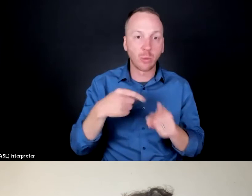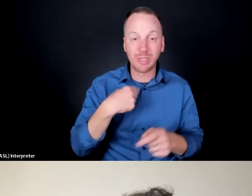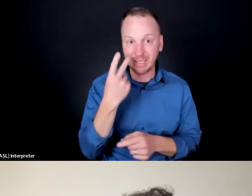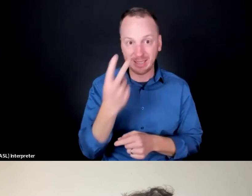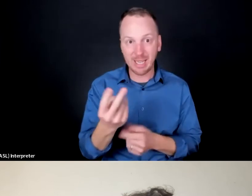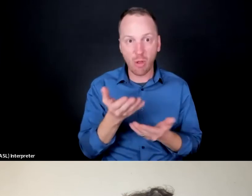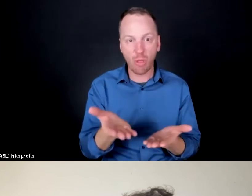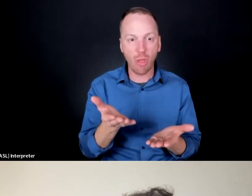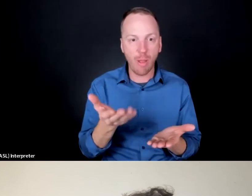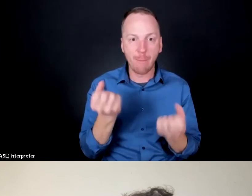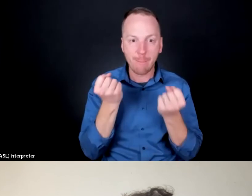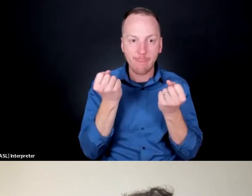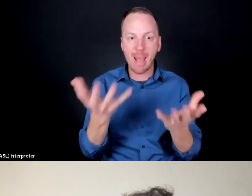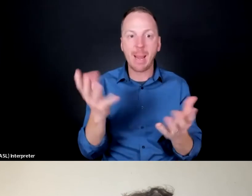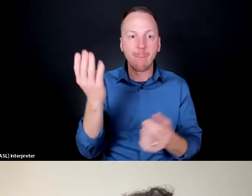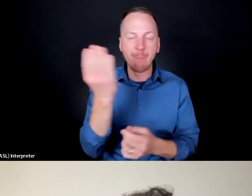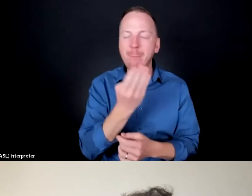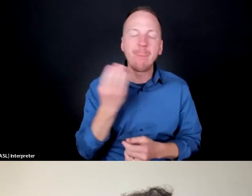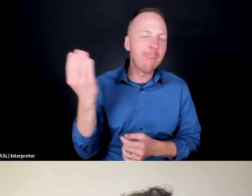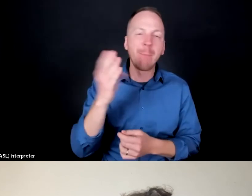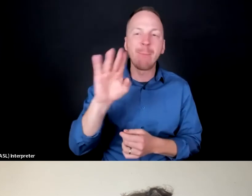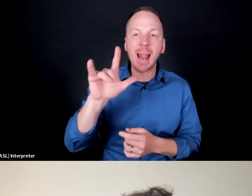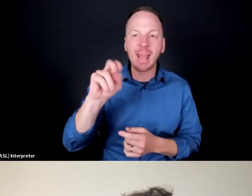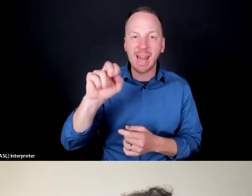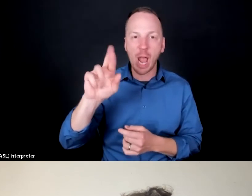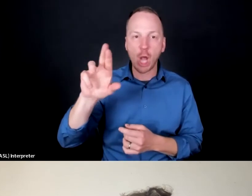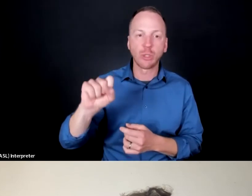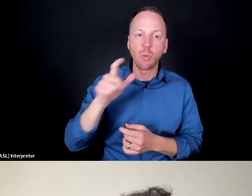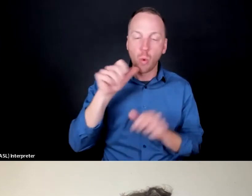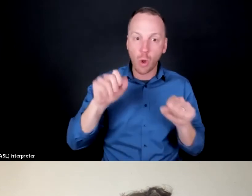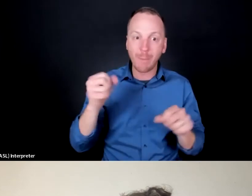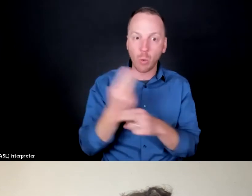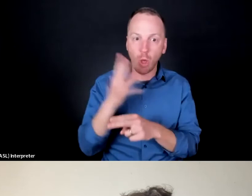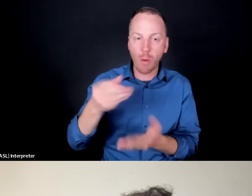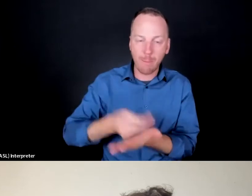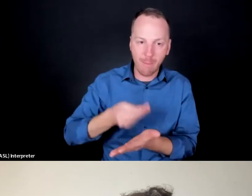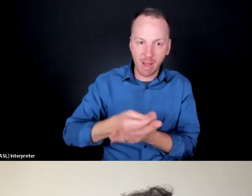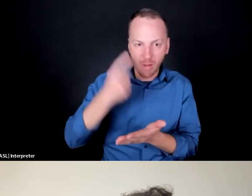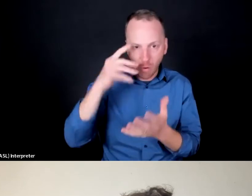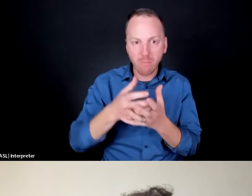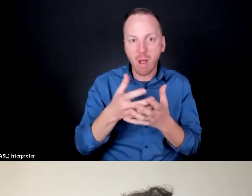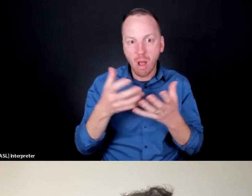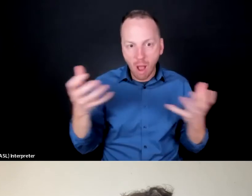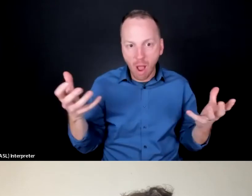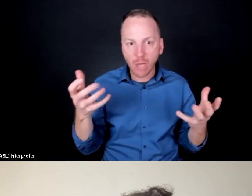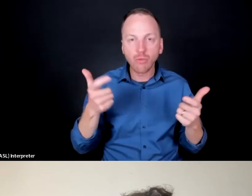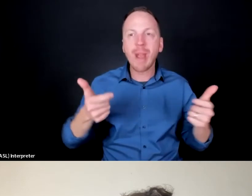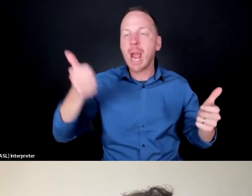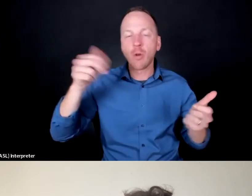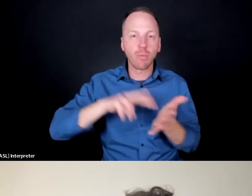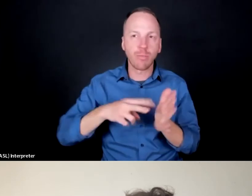there are many billionaires who could be using their money for much greater